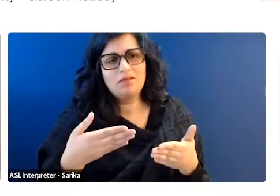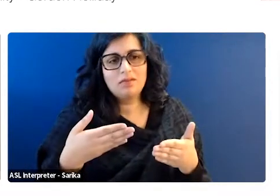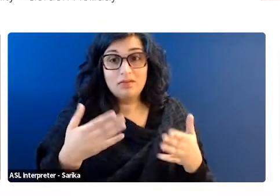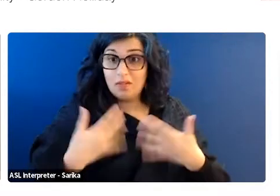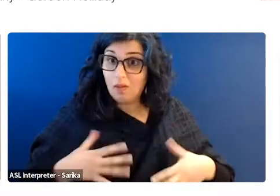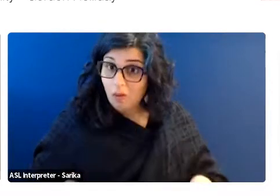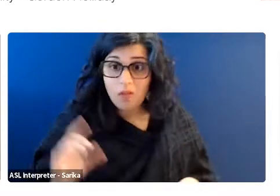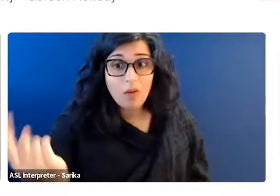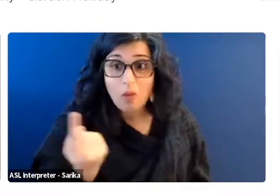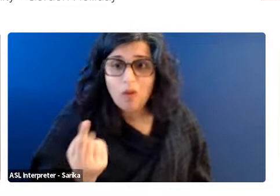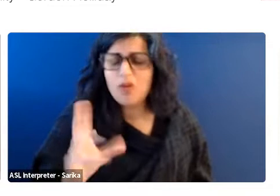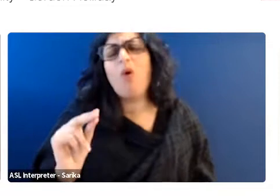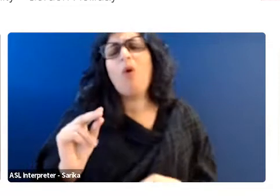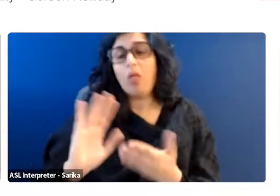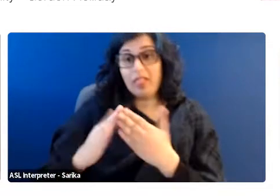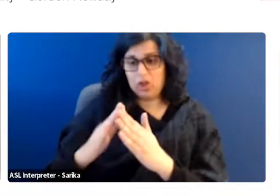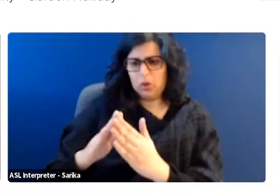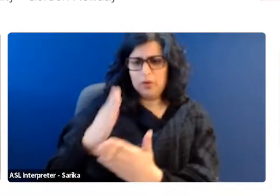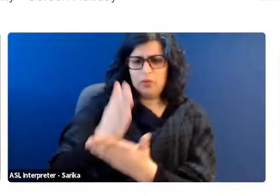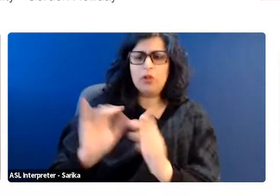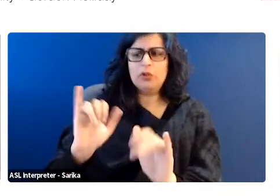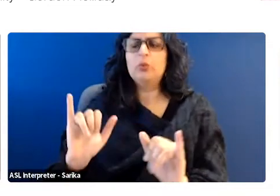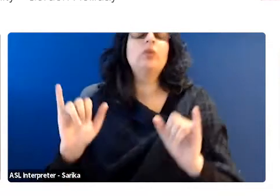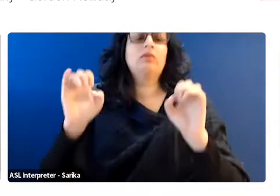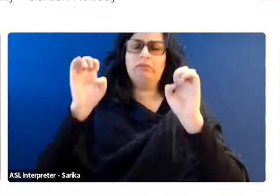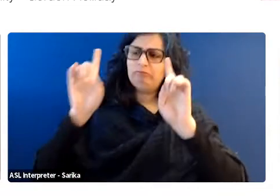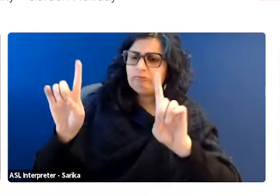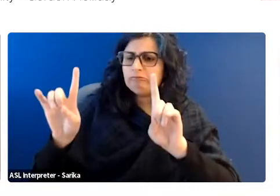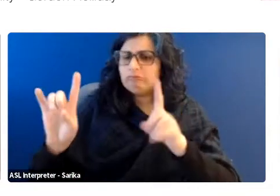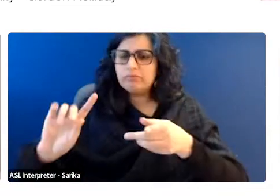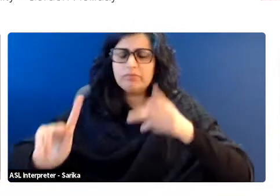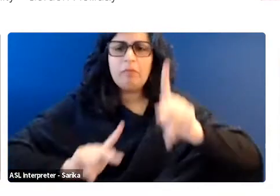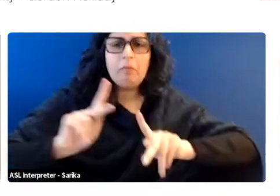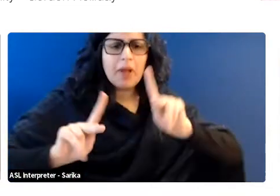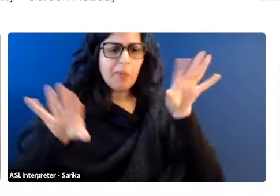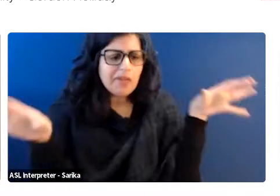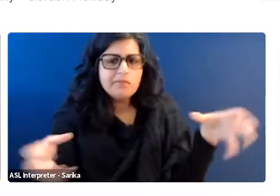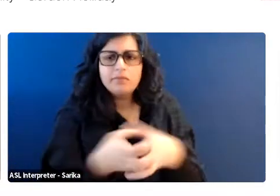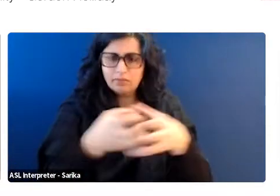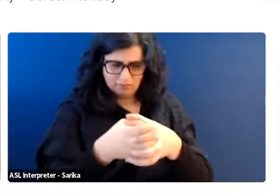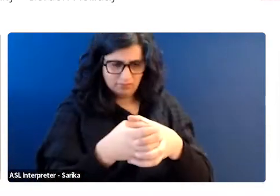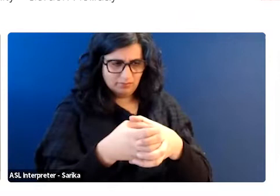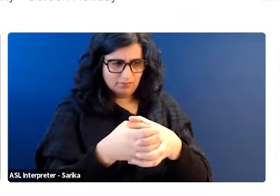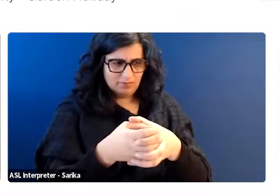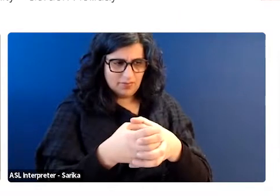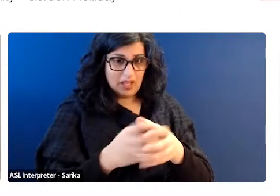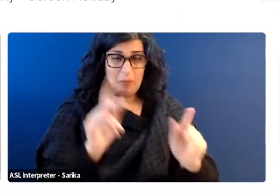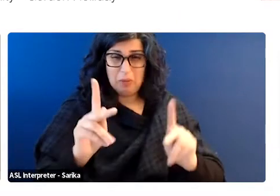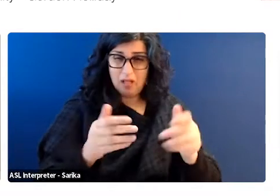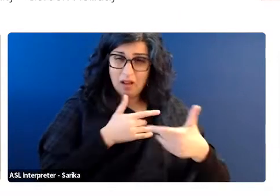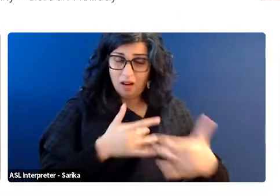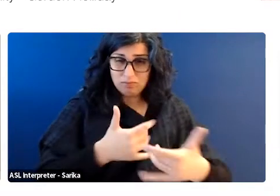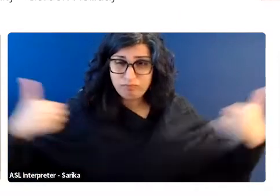clothing, but also the community aspect, educating, bringing people apart and all together into one. So I like to work with